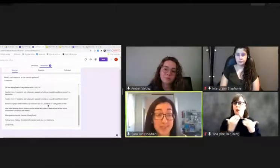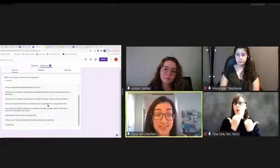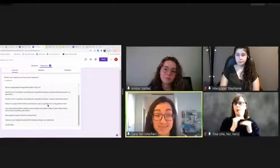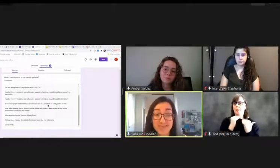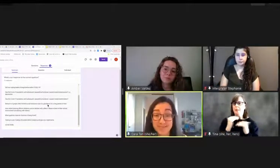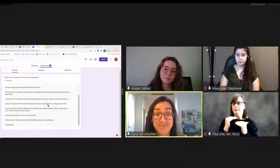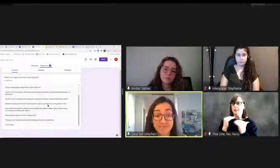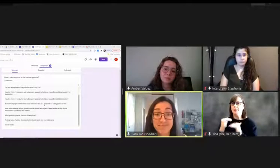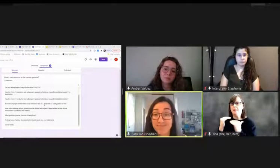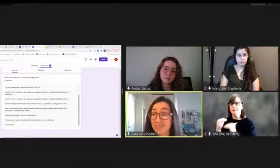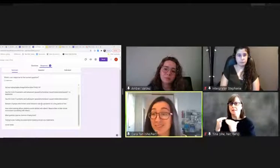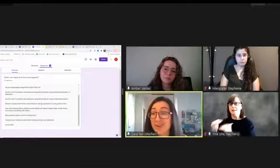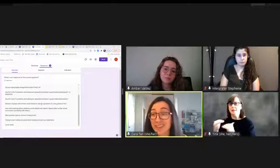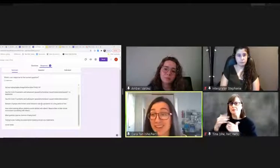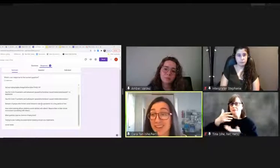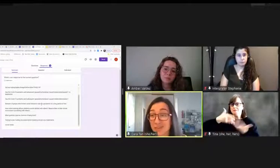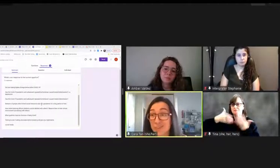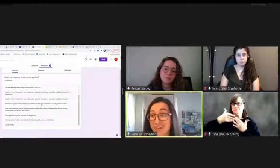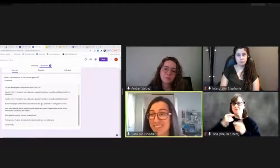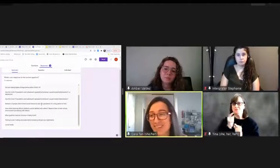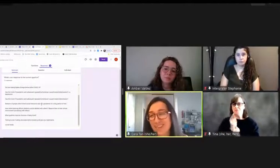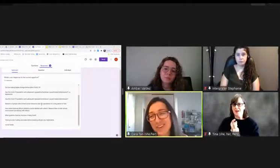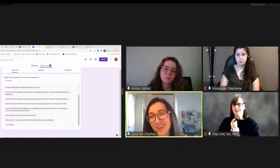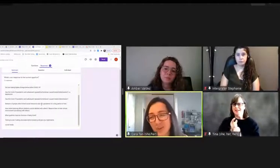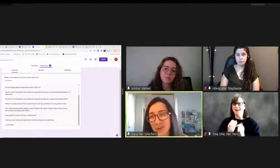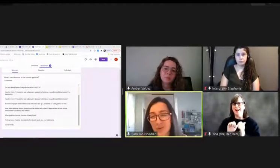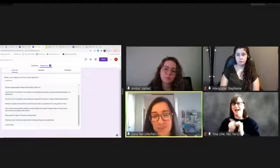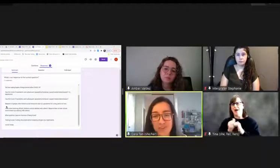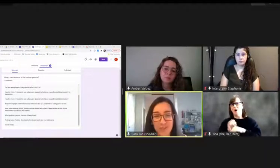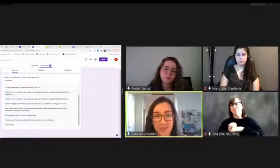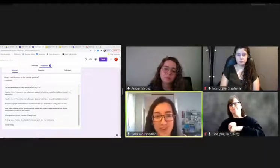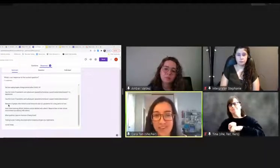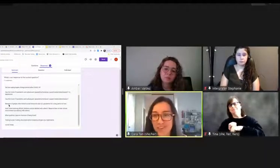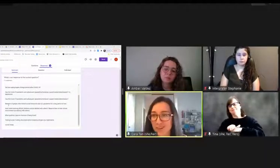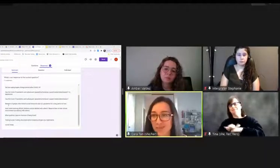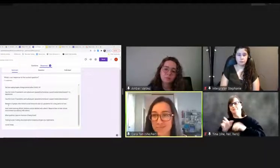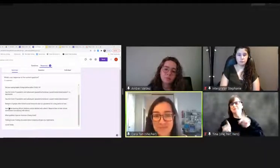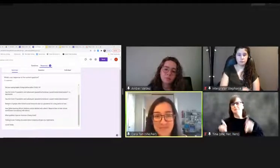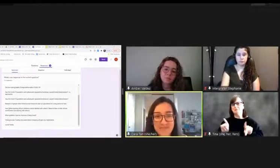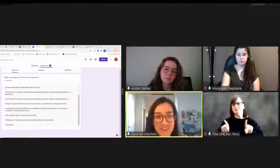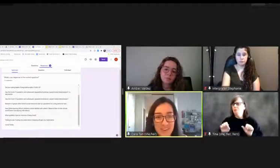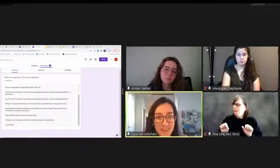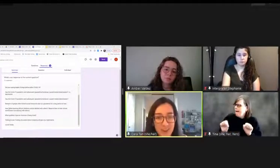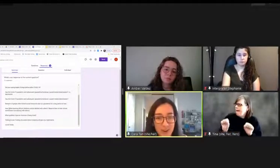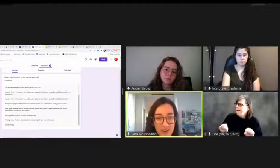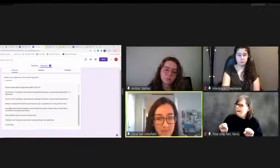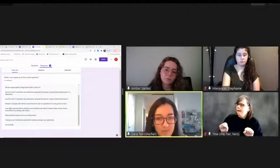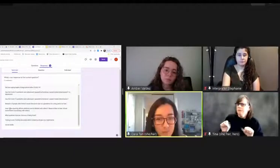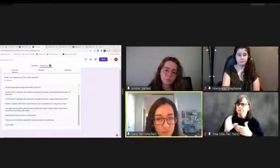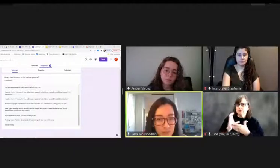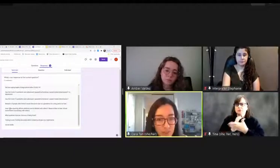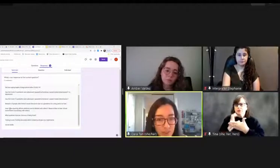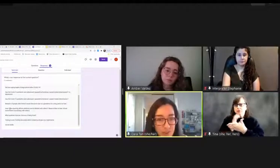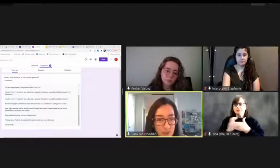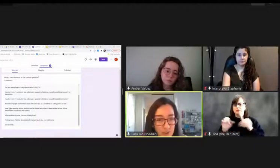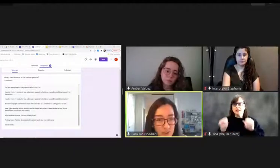Yes, good, we can observe that, right? We can watch people and see what their behaviors are. All right, let's do this next